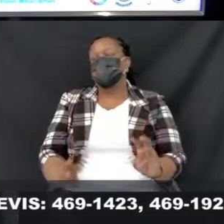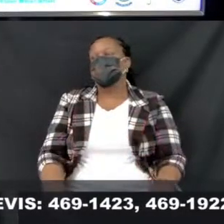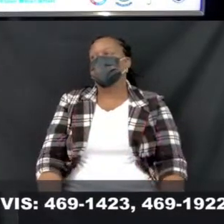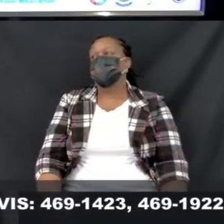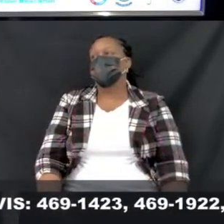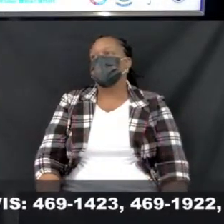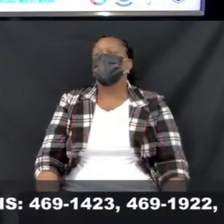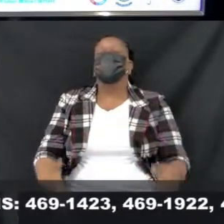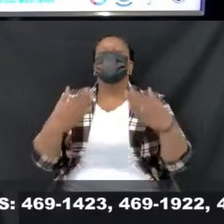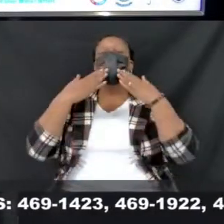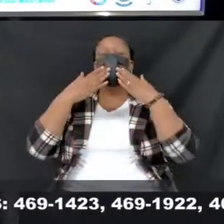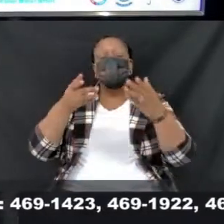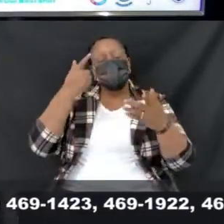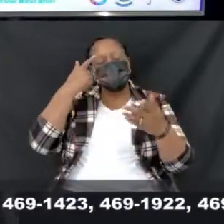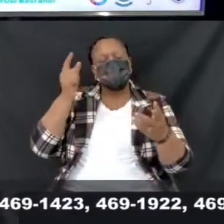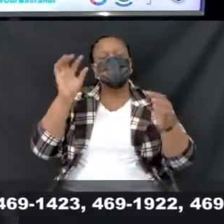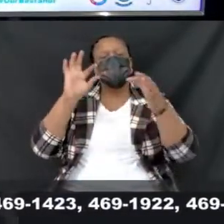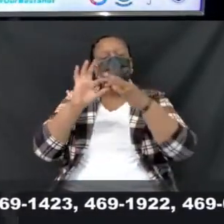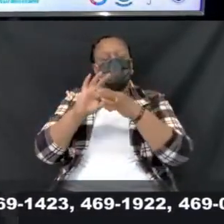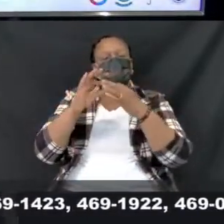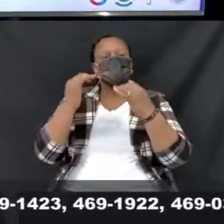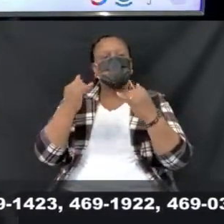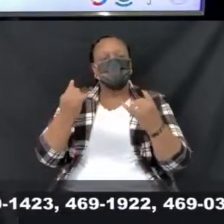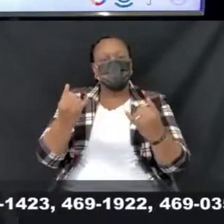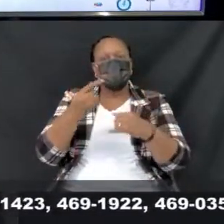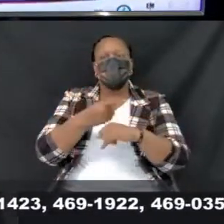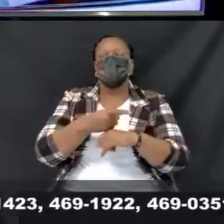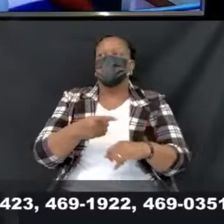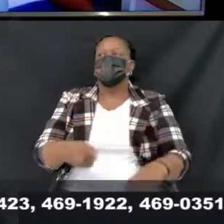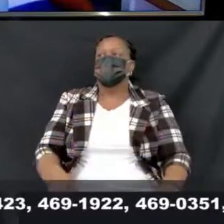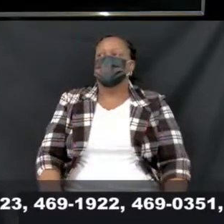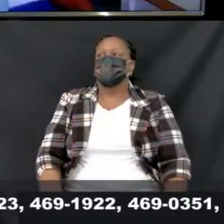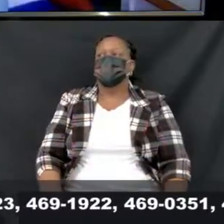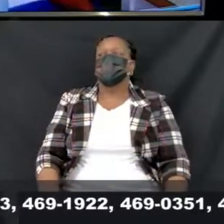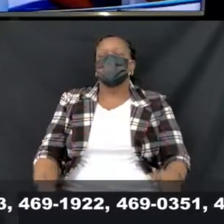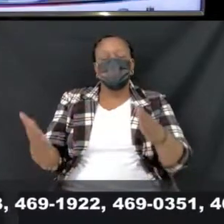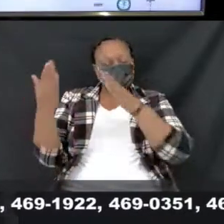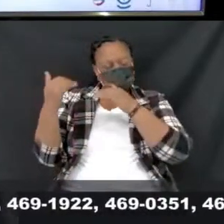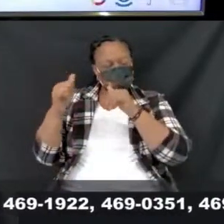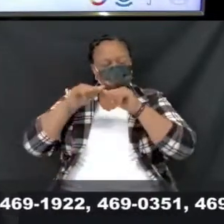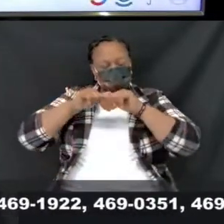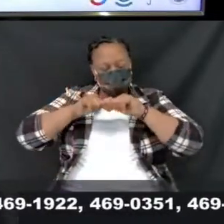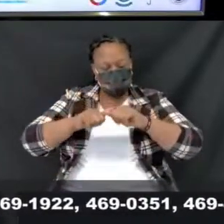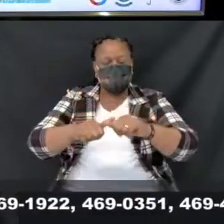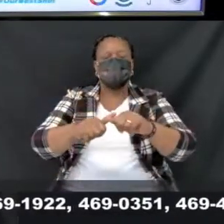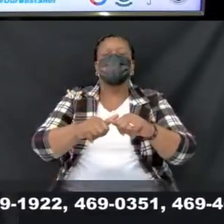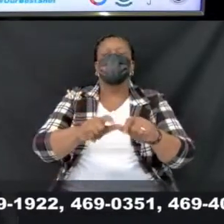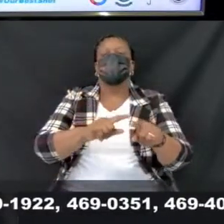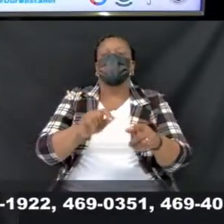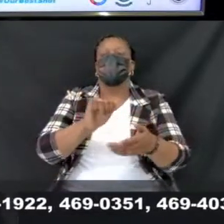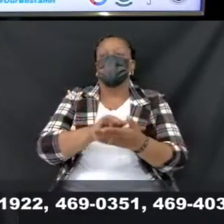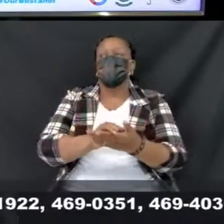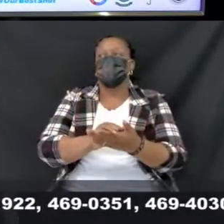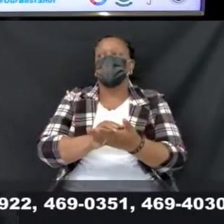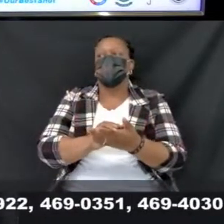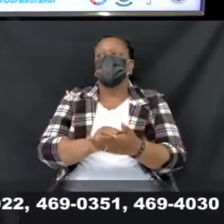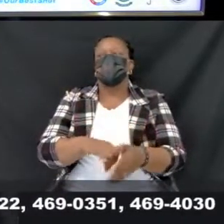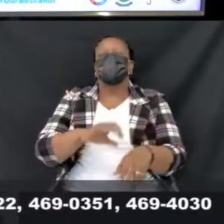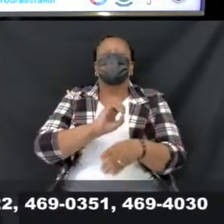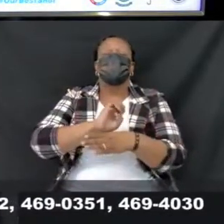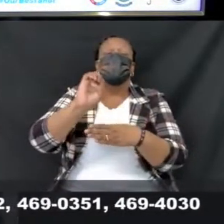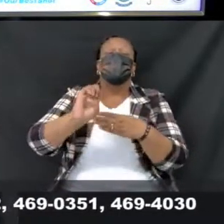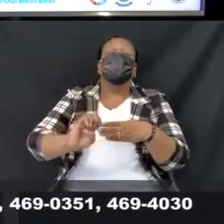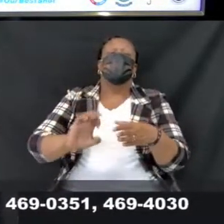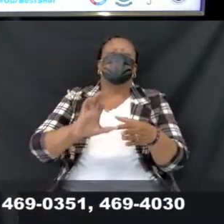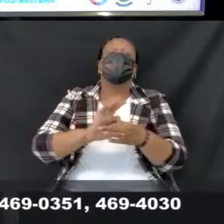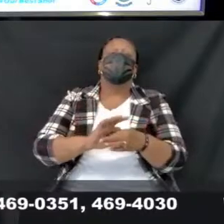us again one more week. And we hope that you could continue until we reach the end of this pandemic